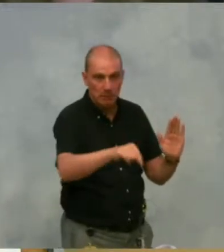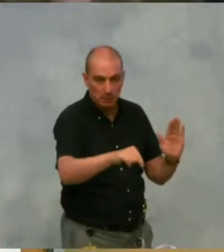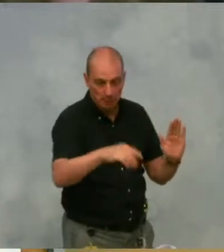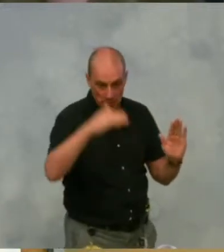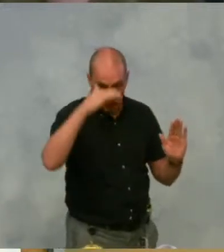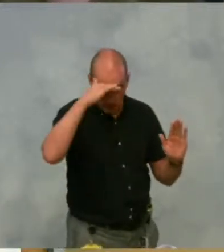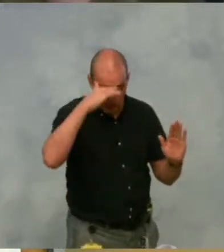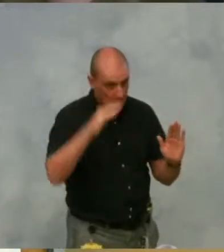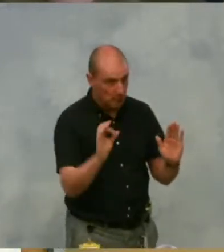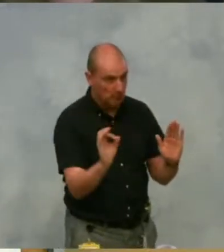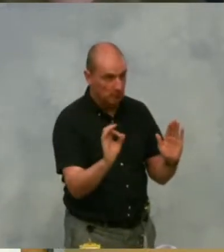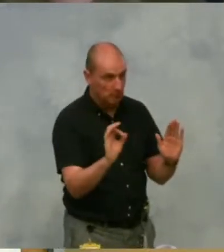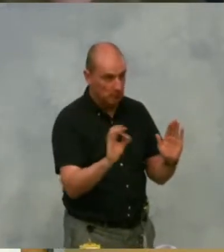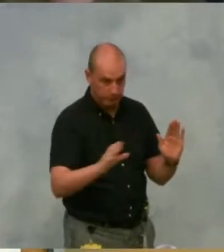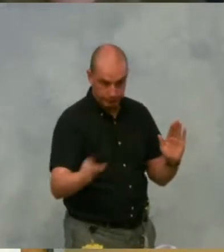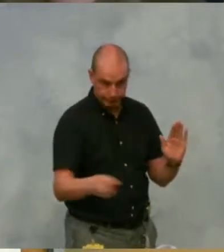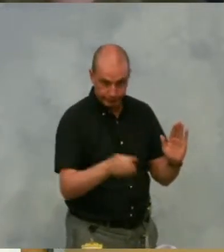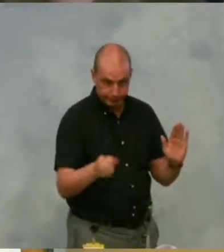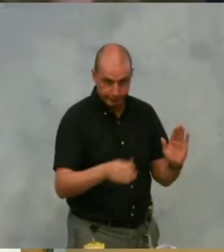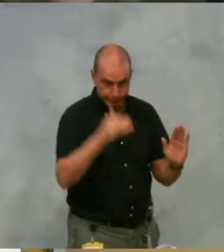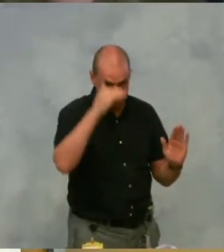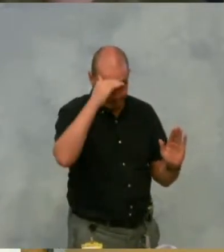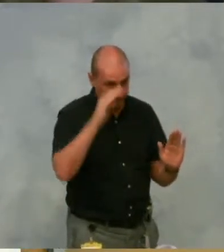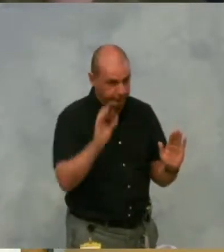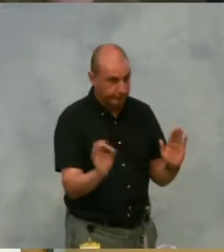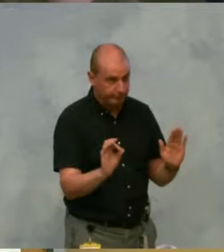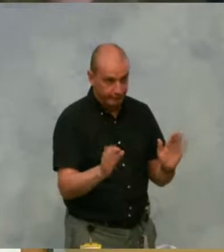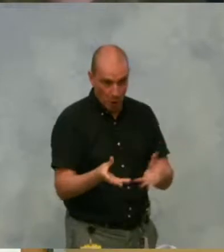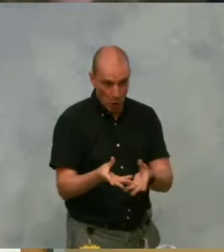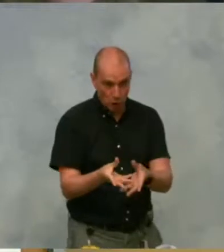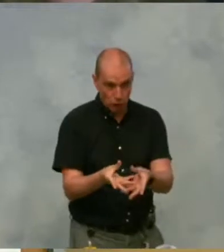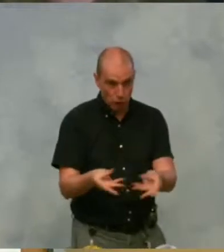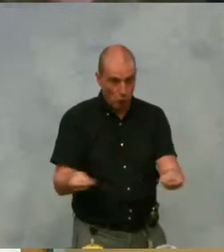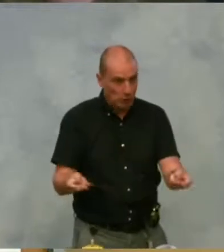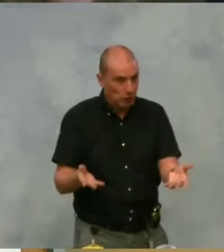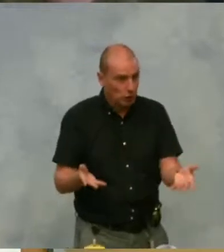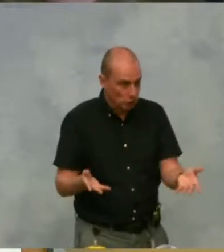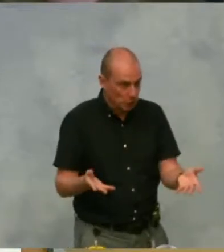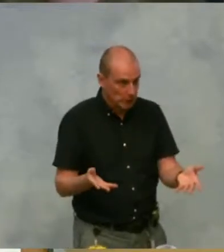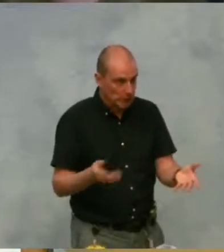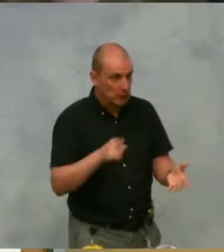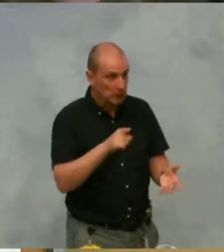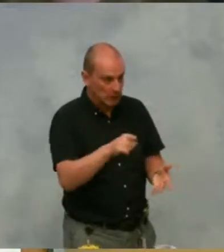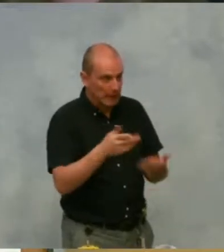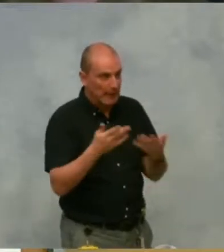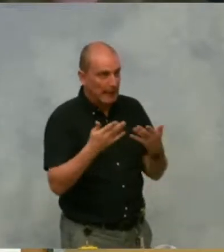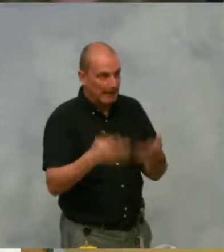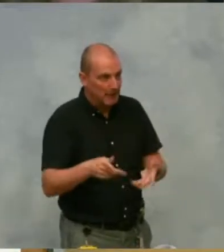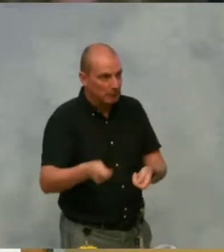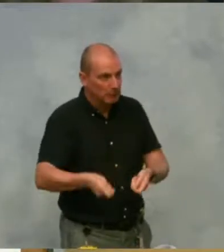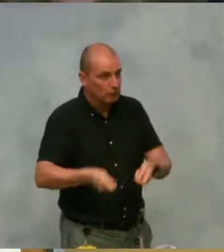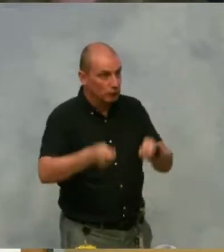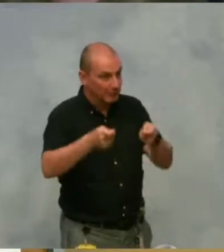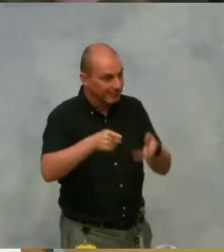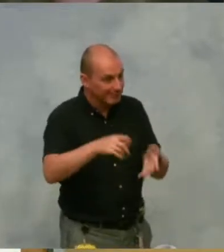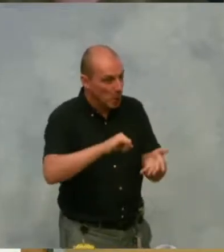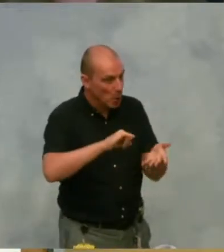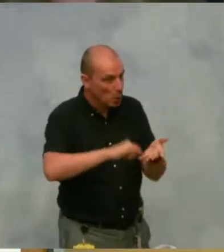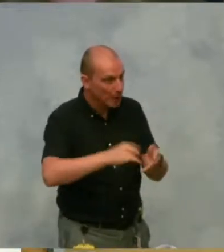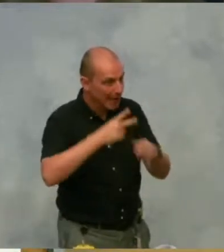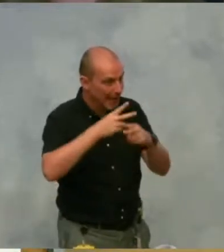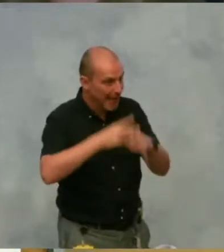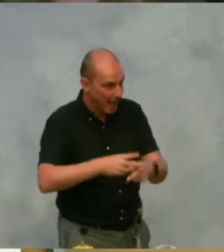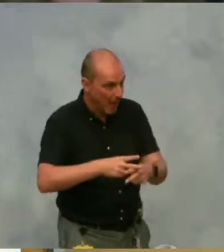probably kind of folk had talked pre-pandemic about the skills shortages in social care, for example. As it happens,